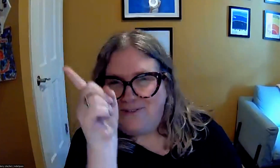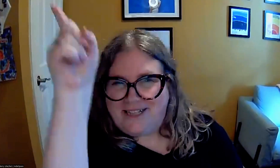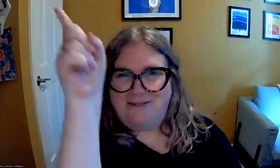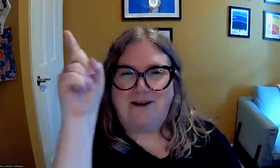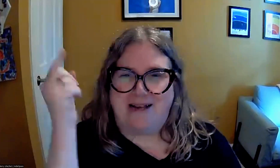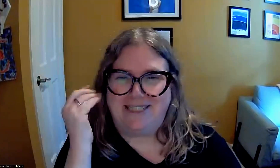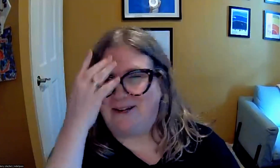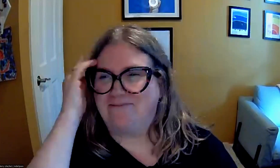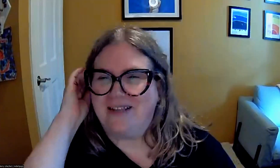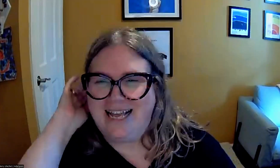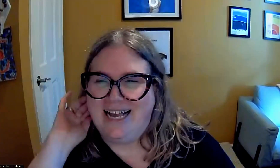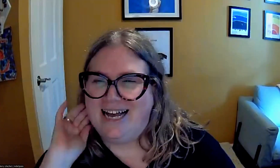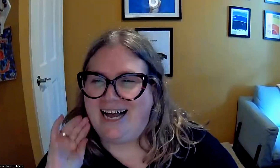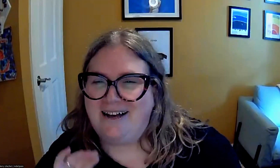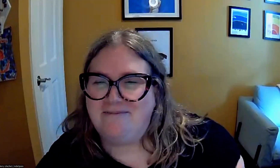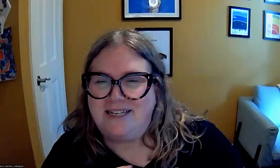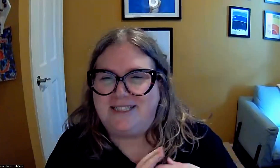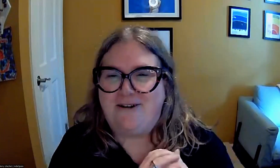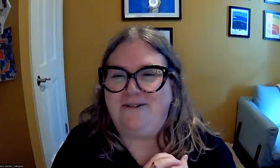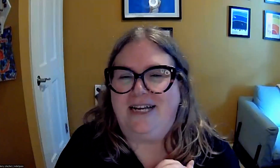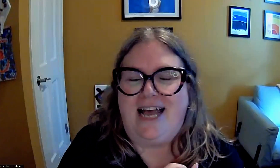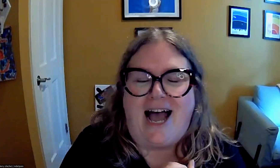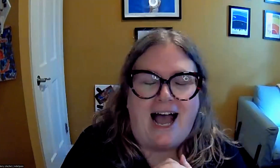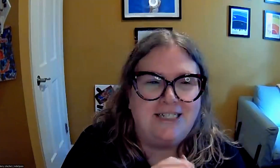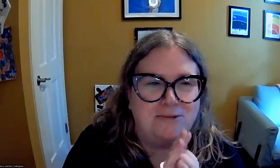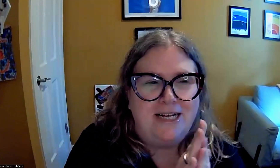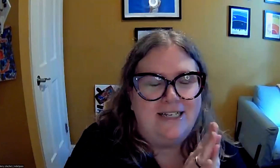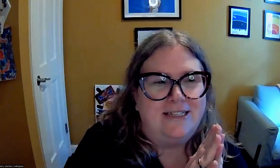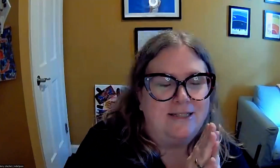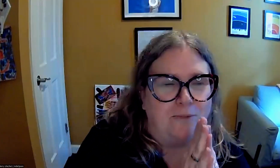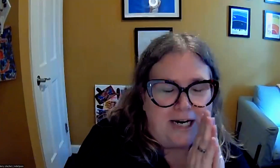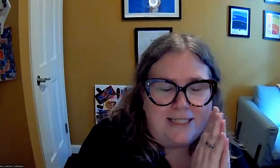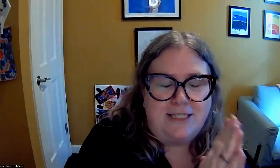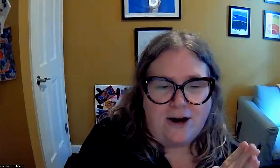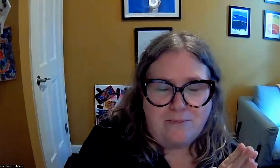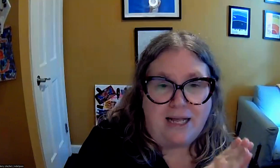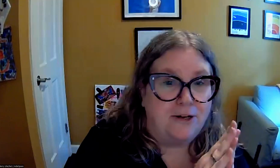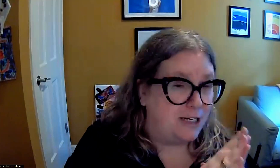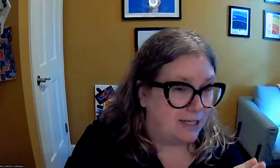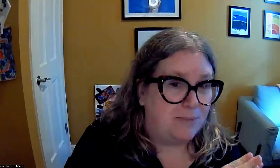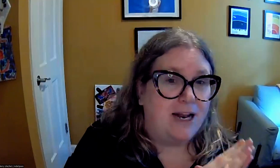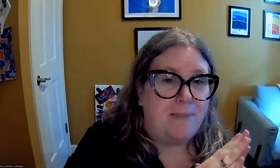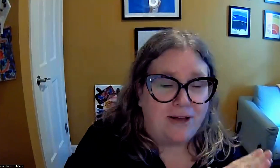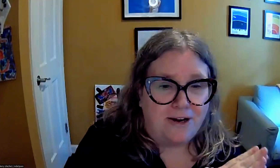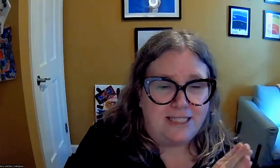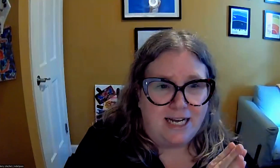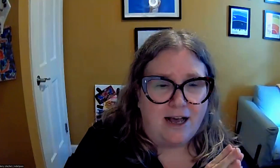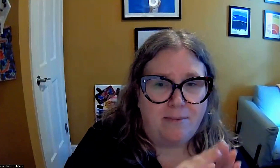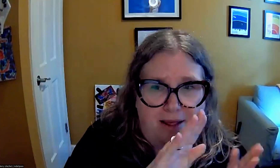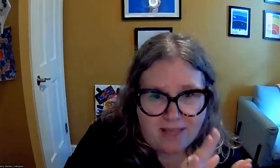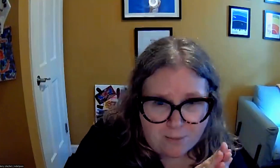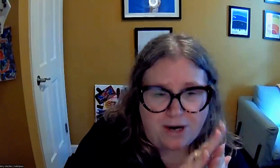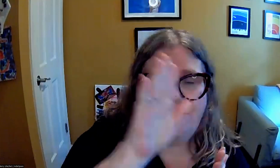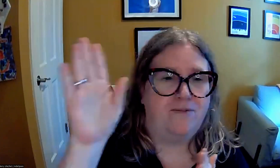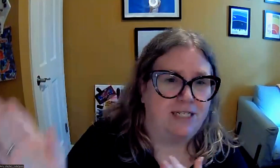move it up to this part of my screen. So I just want to, we're going to start by learning a little bit about guaranteed